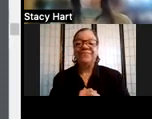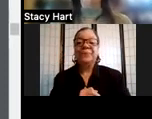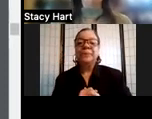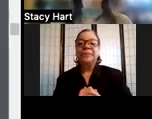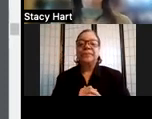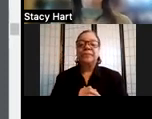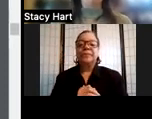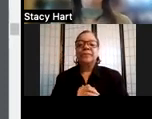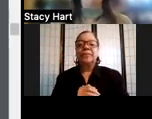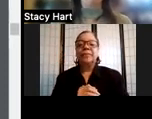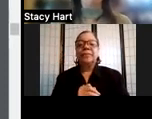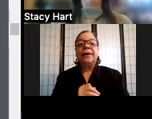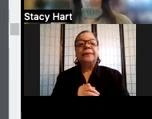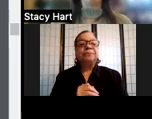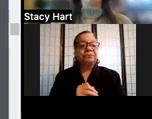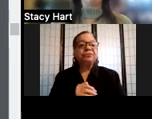So